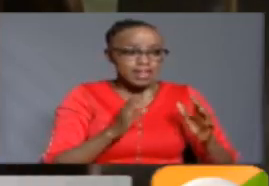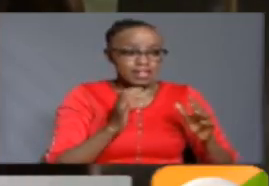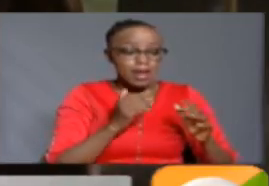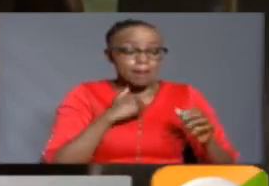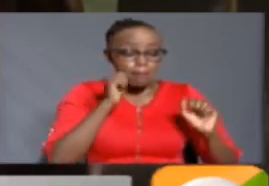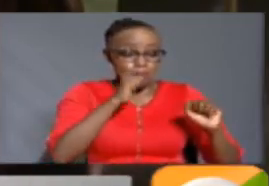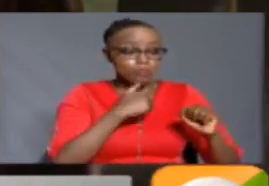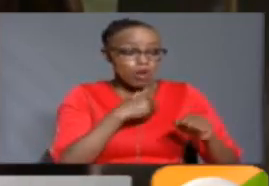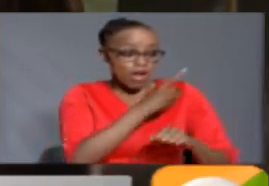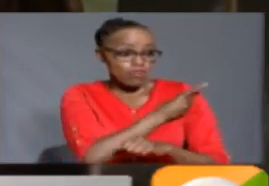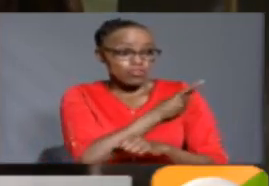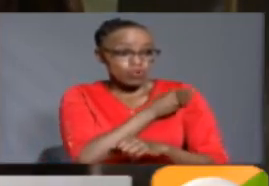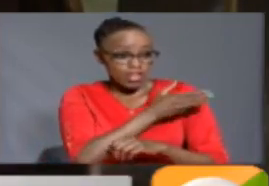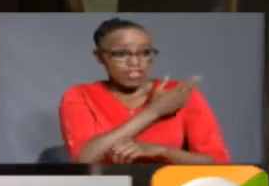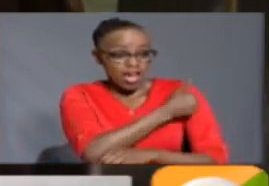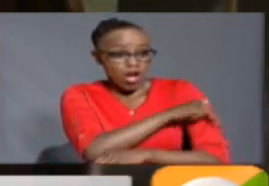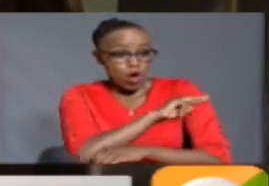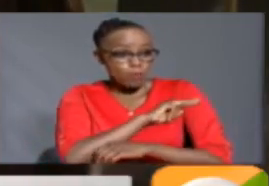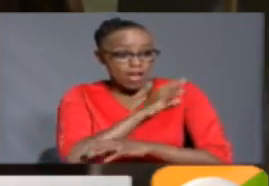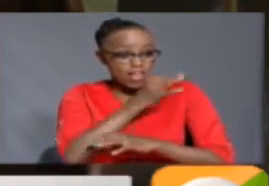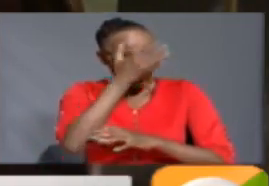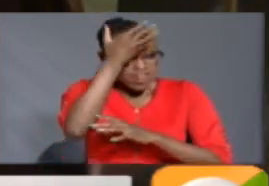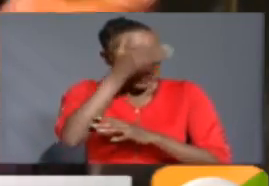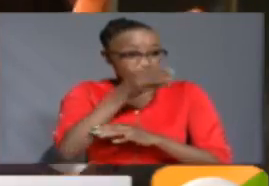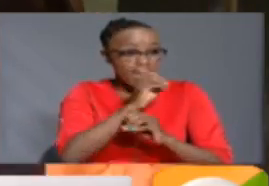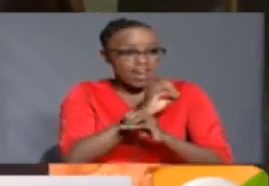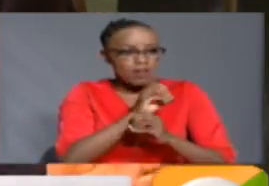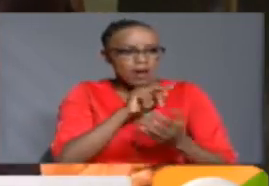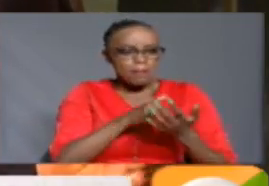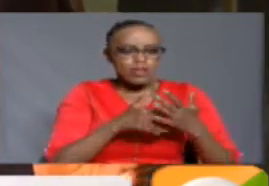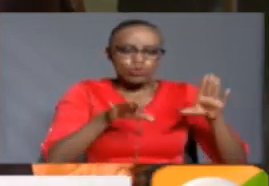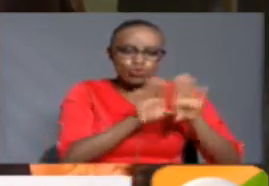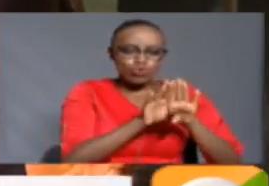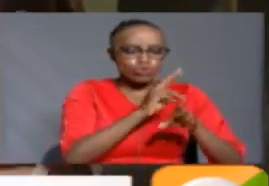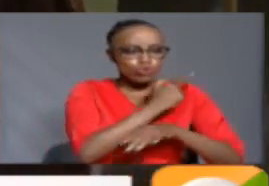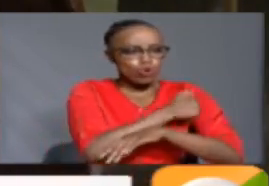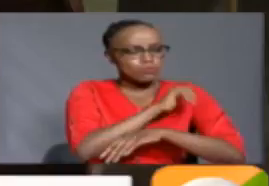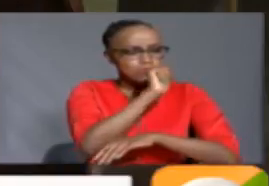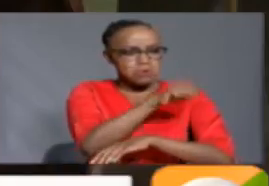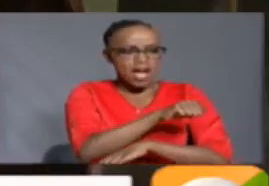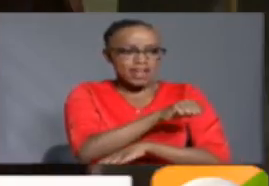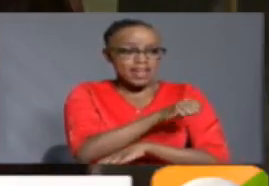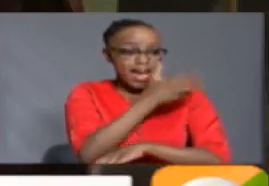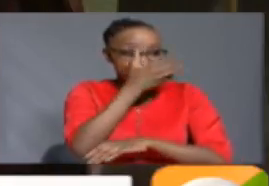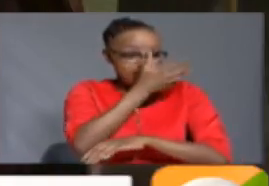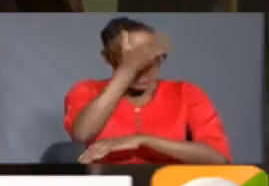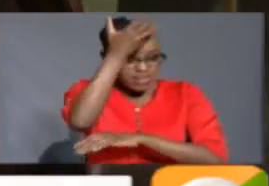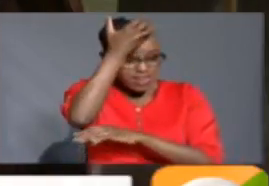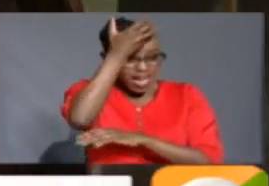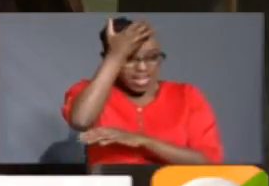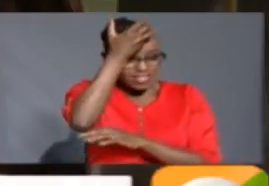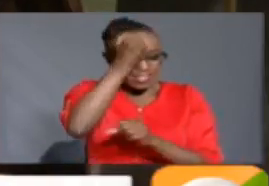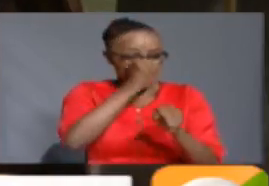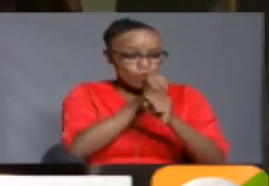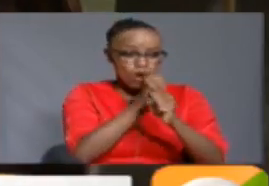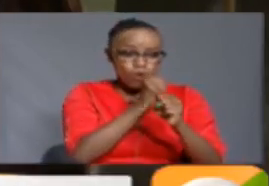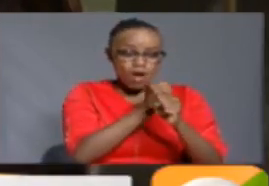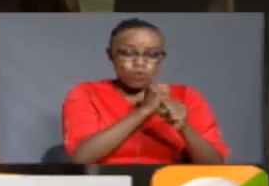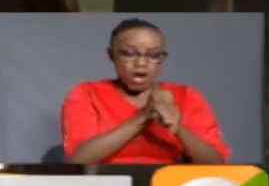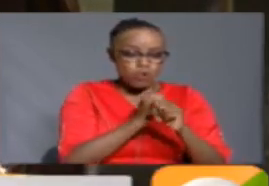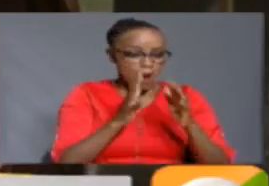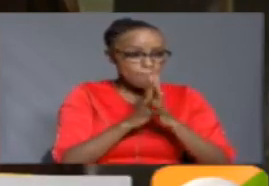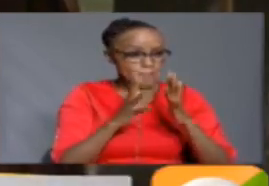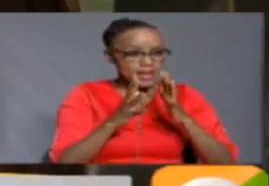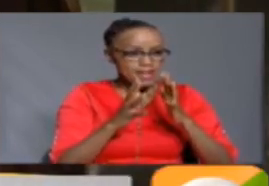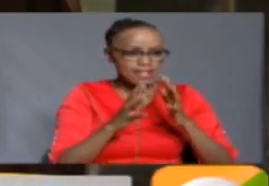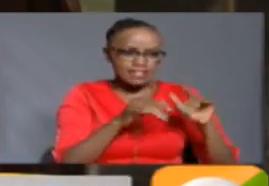have doctors in a hospital. If the nurses are not there, you shut down the hospital. The nurses do the work, and they